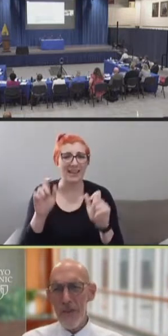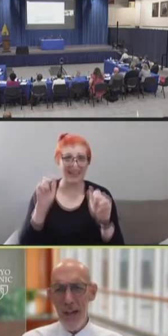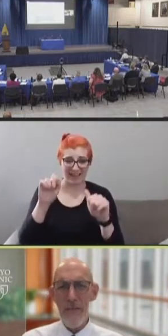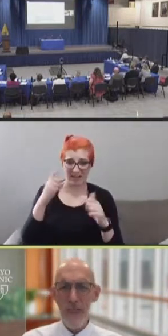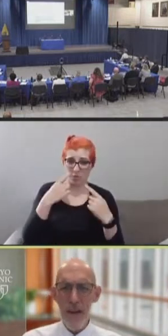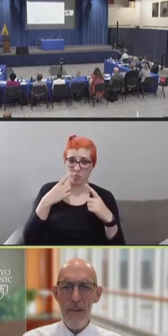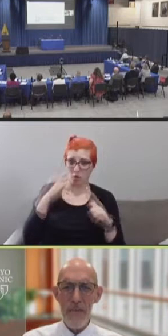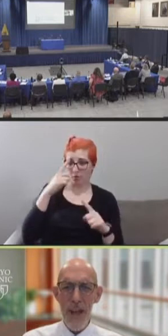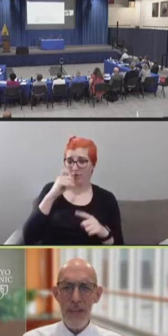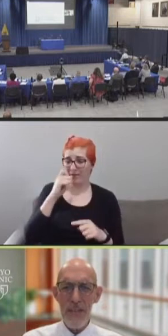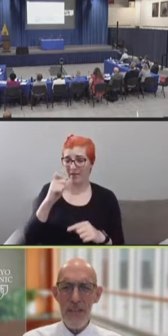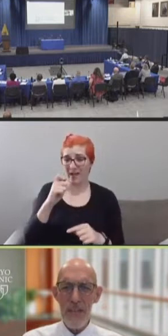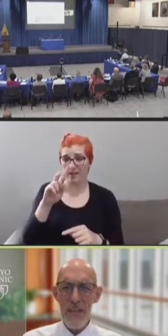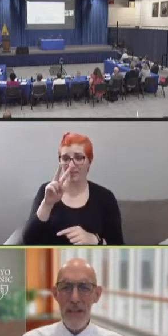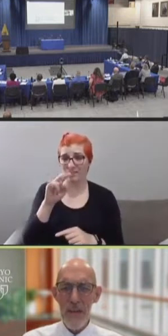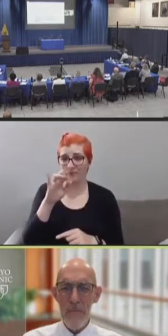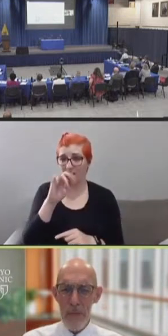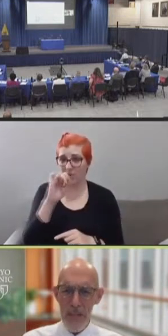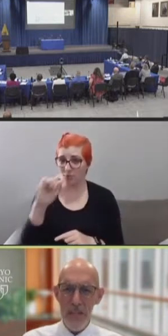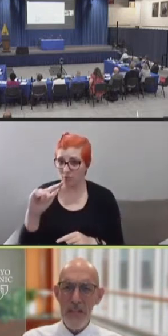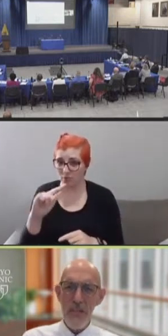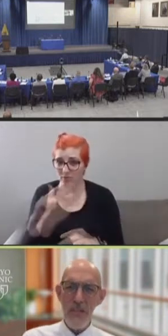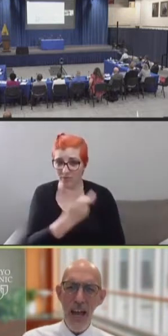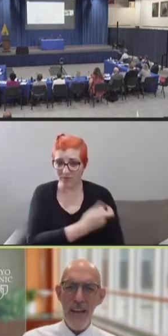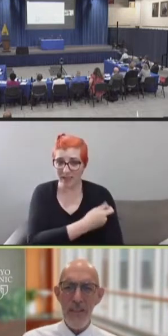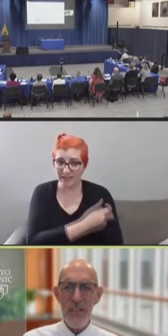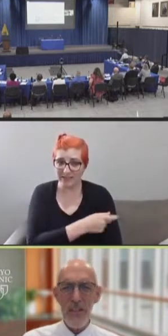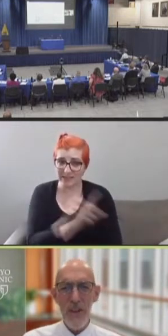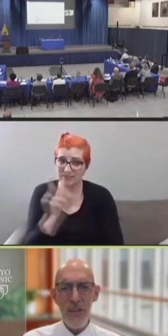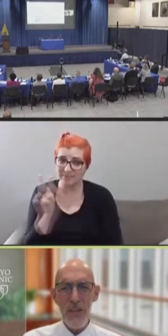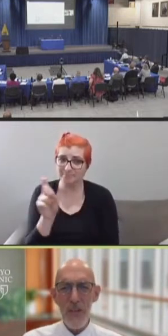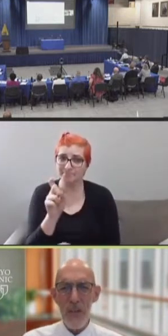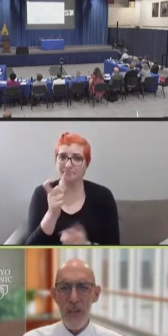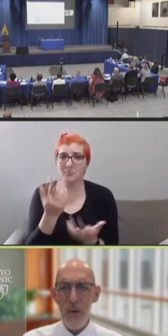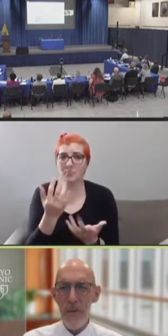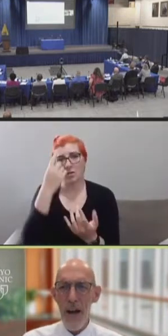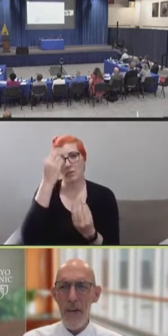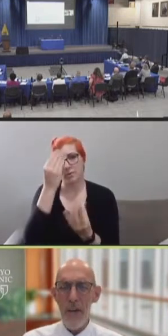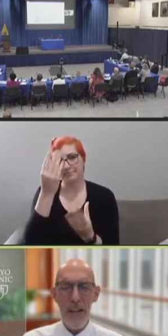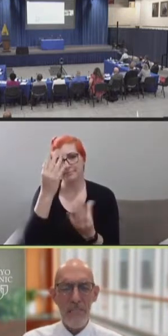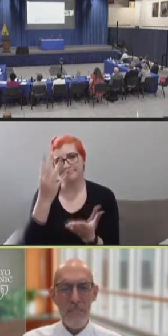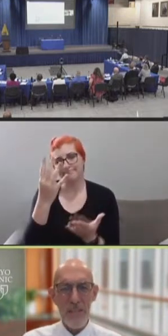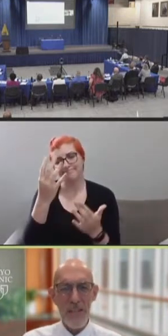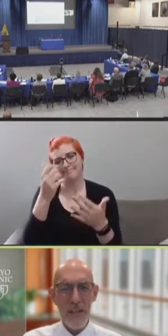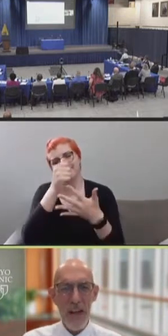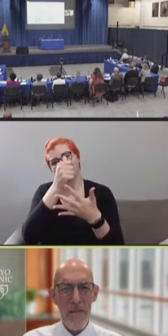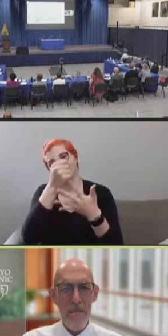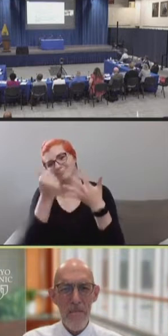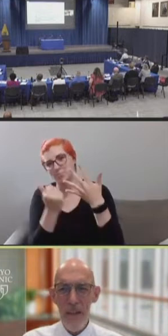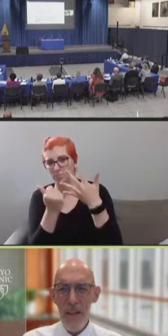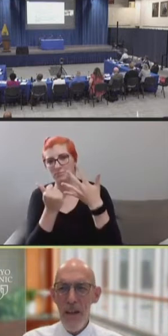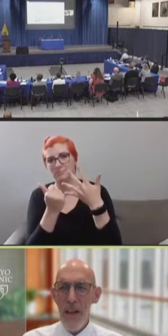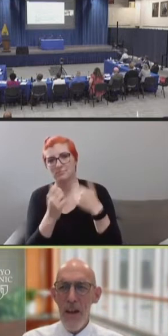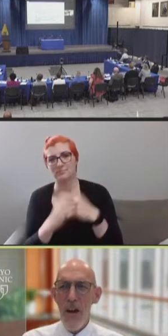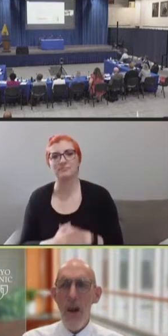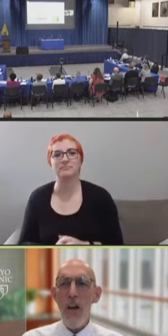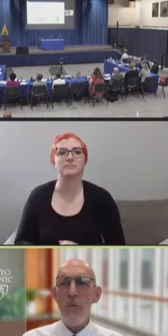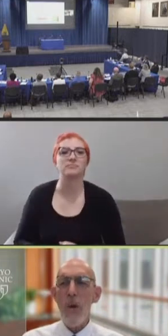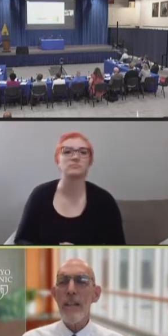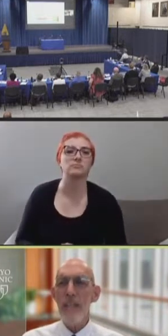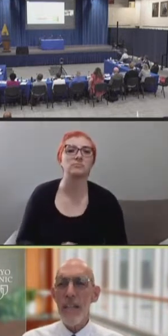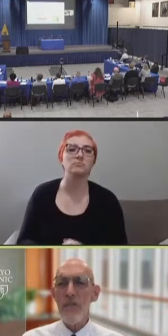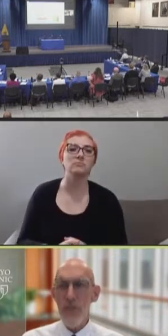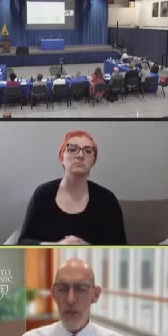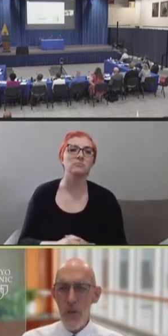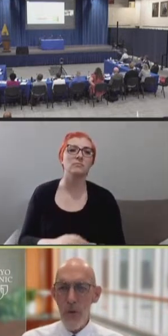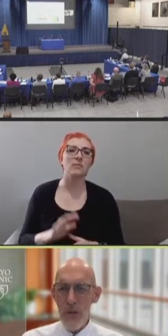for non-viral vaccines? Pending such data, this falls to a lower priority. Next slide. All